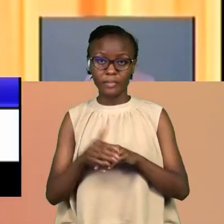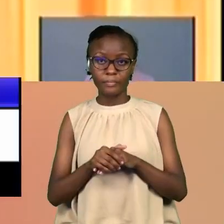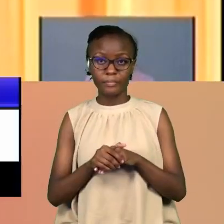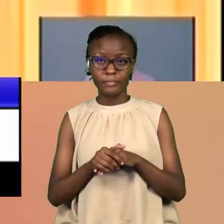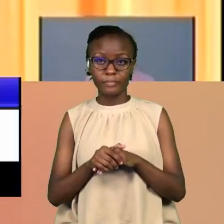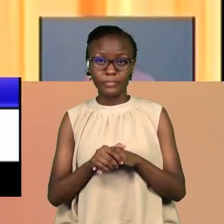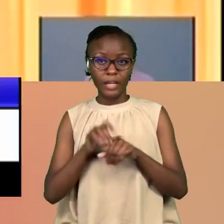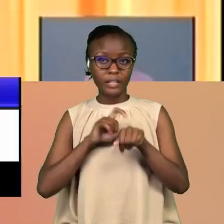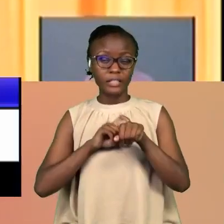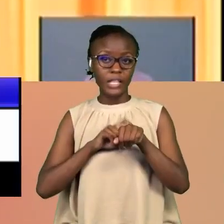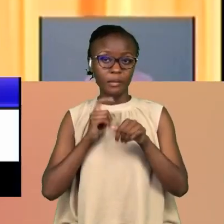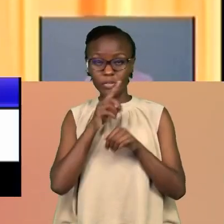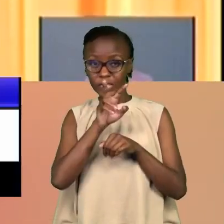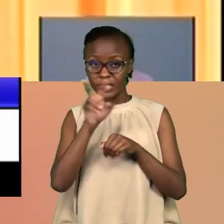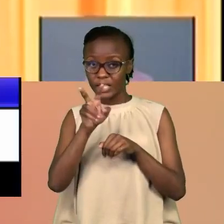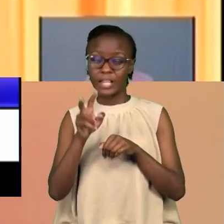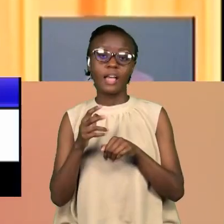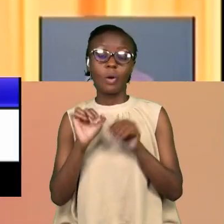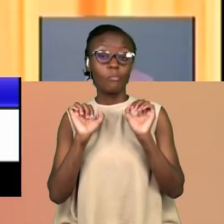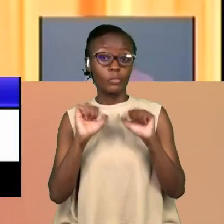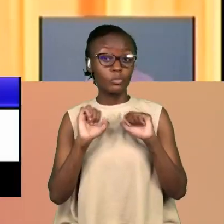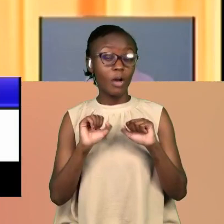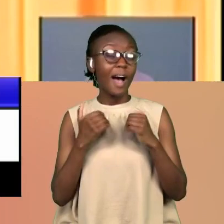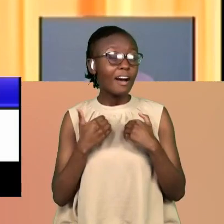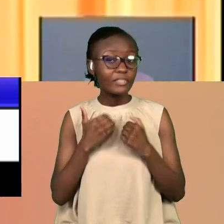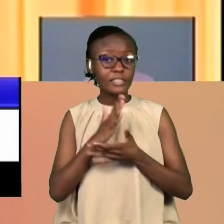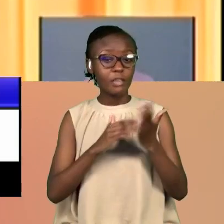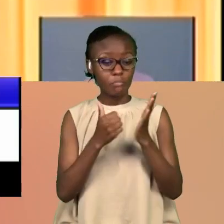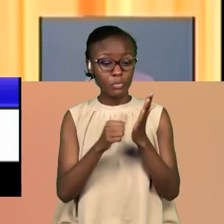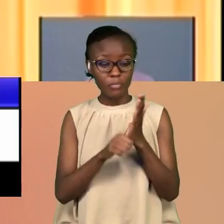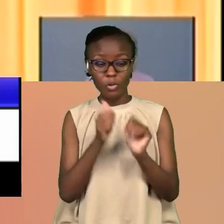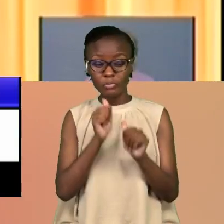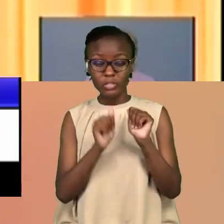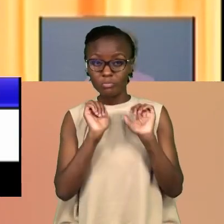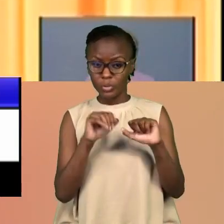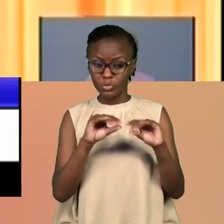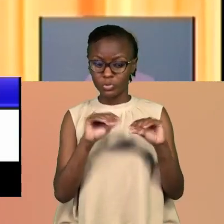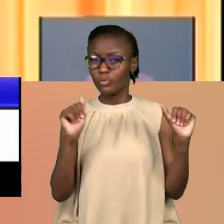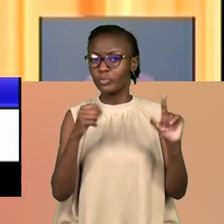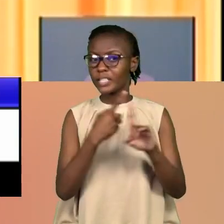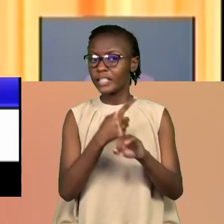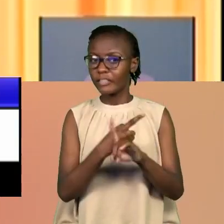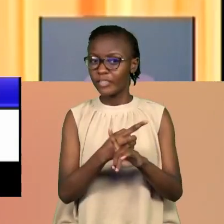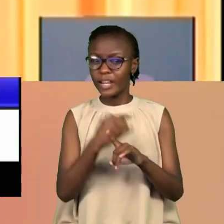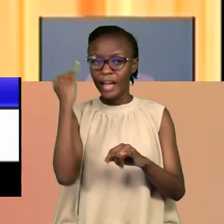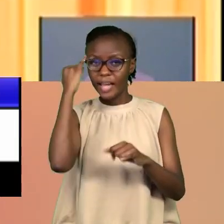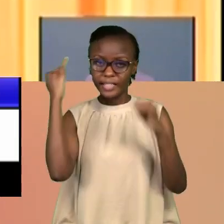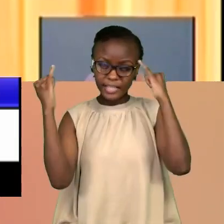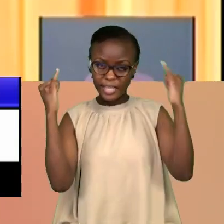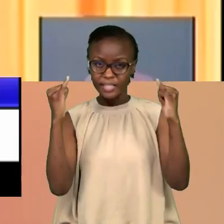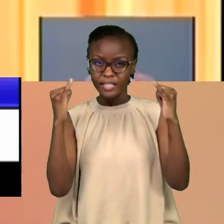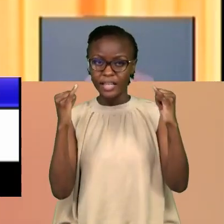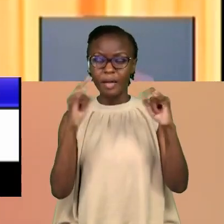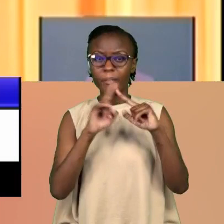encounter problems. They can solve those problems through those multiple approaches. And coming to court